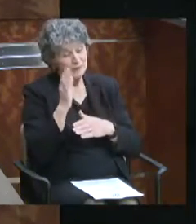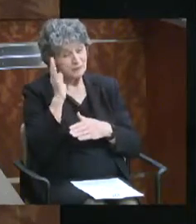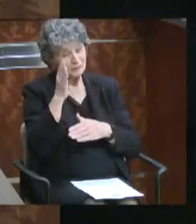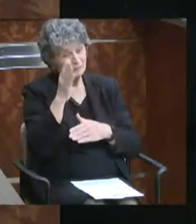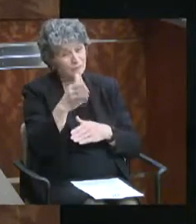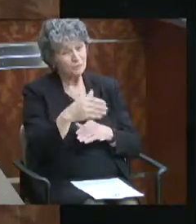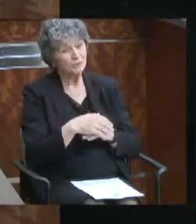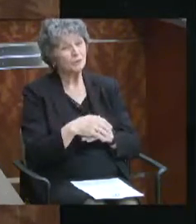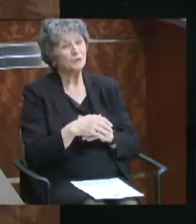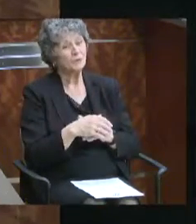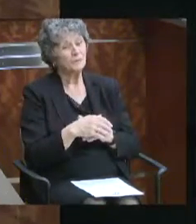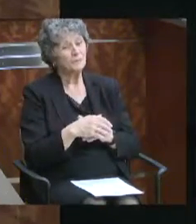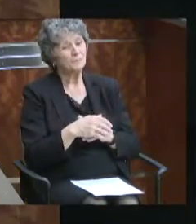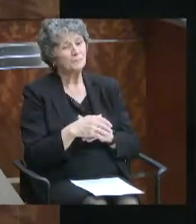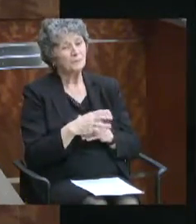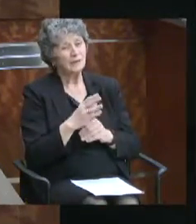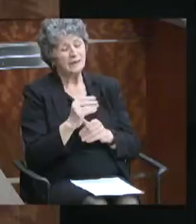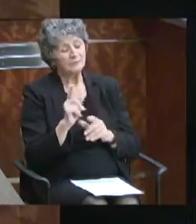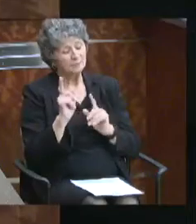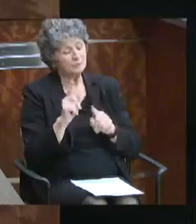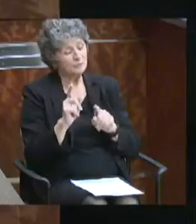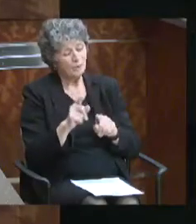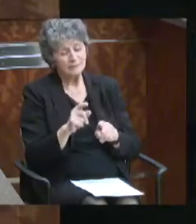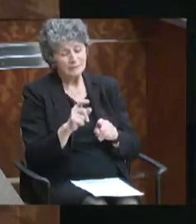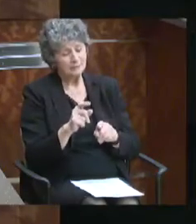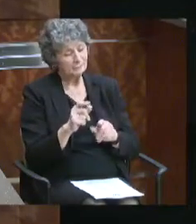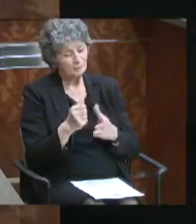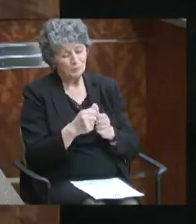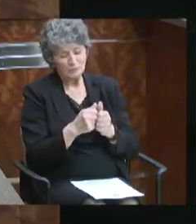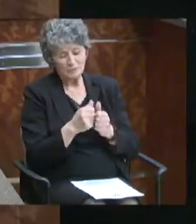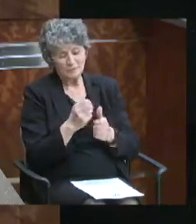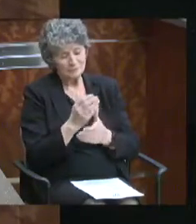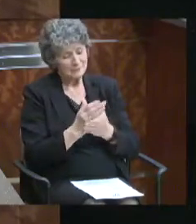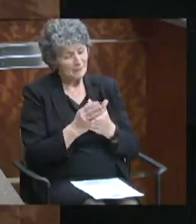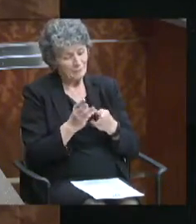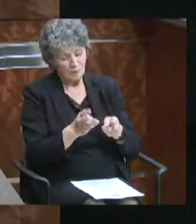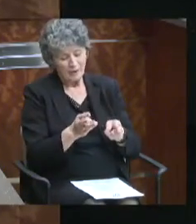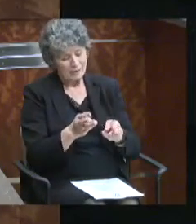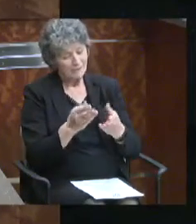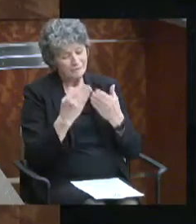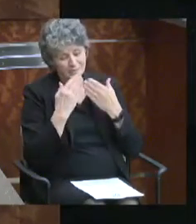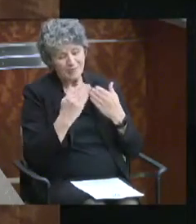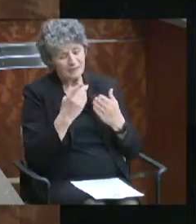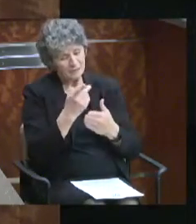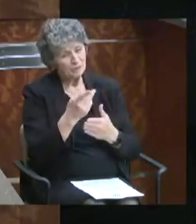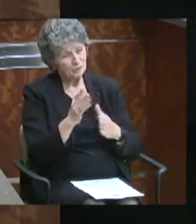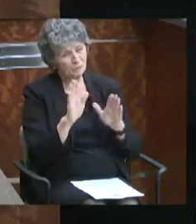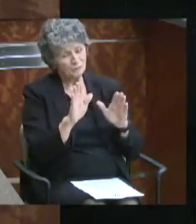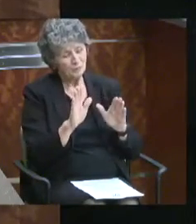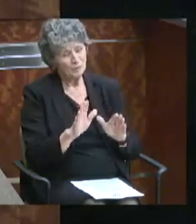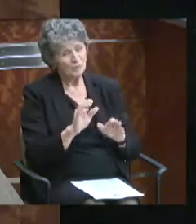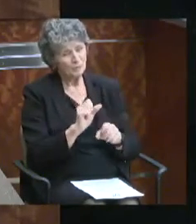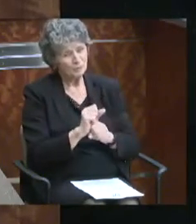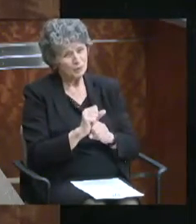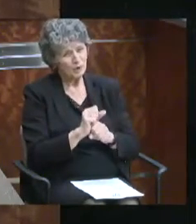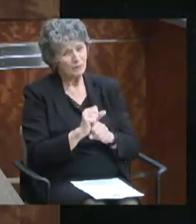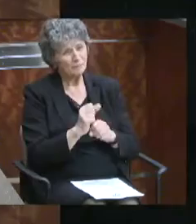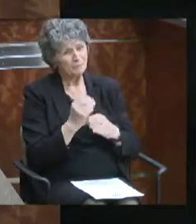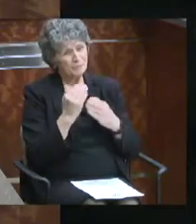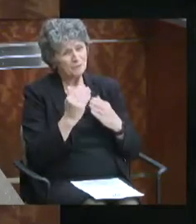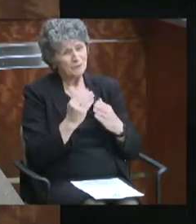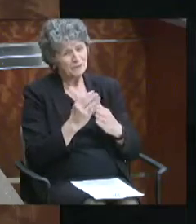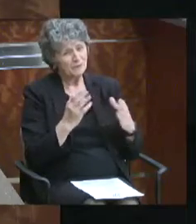respond accordingly with some kind of citation for a good job and a great city. Thank you very